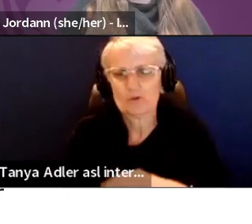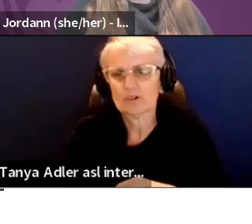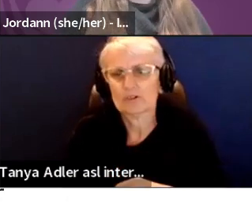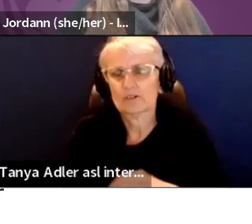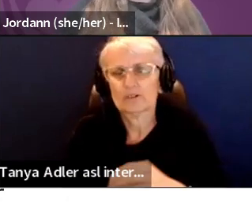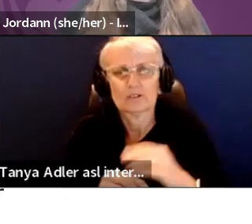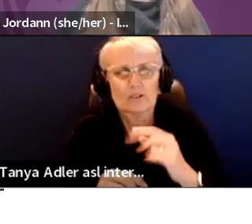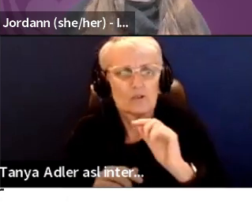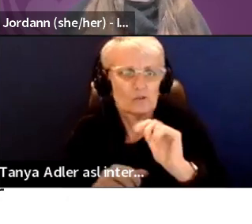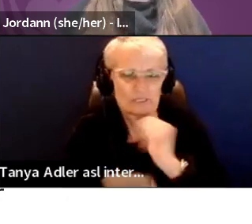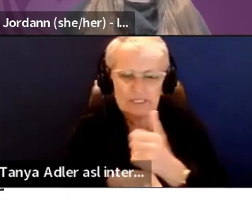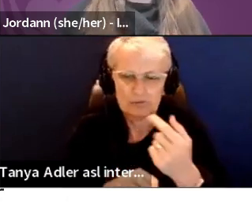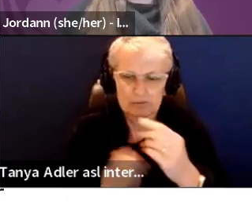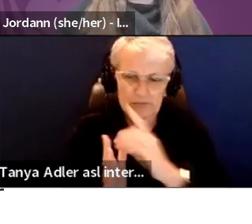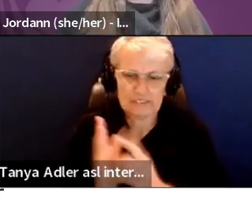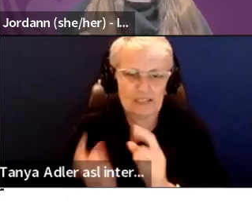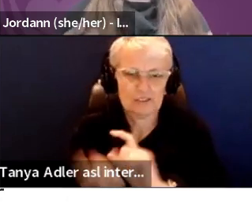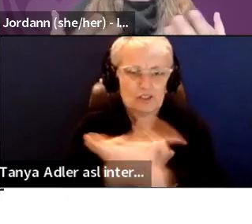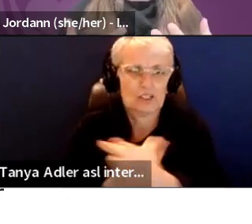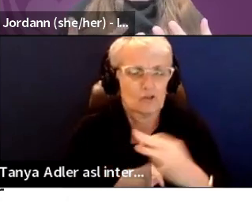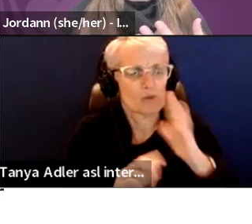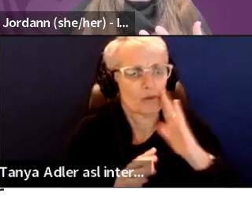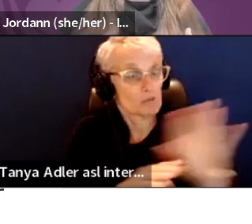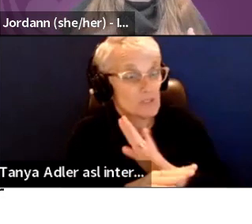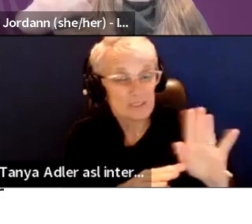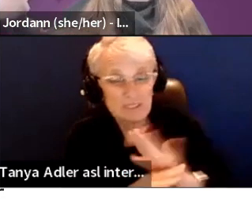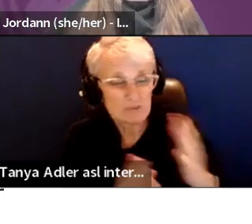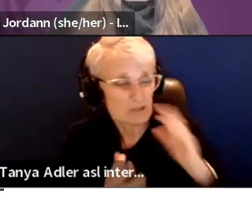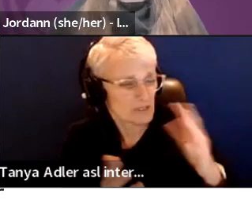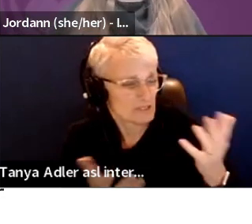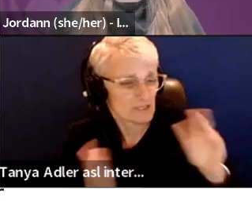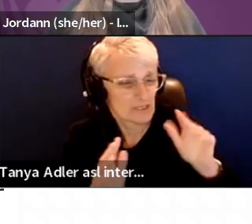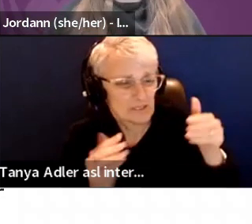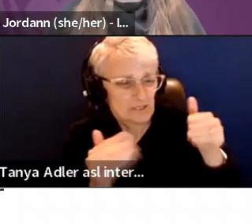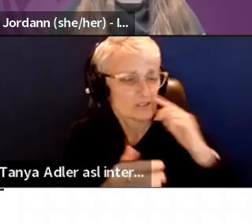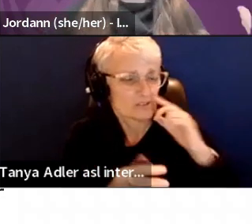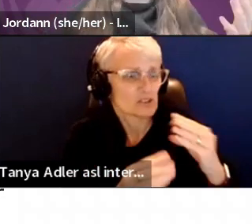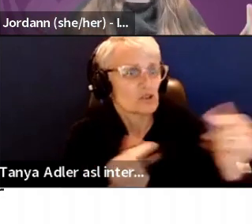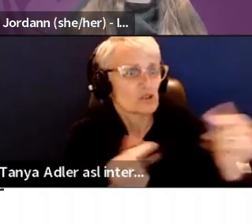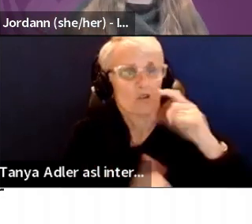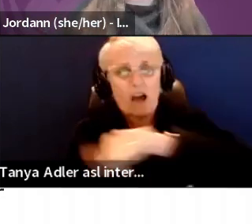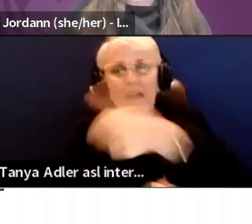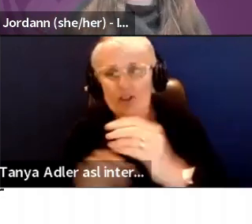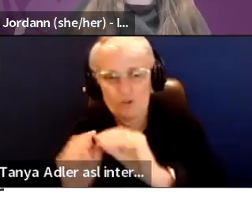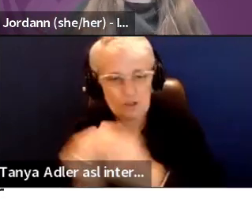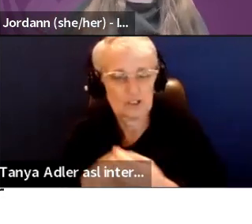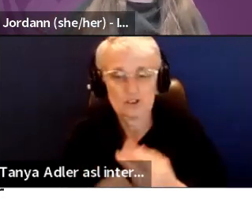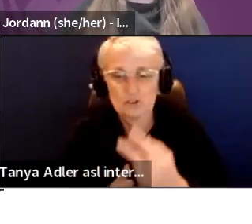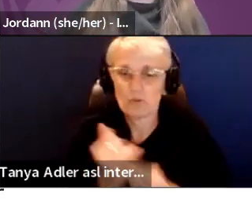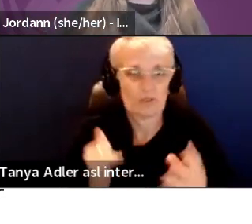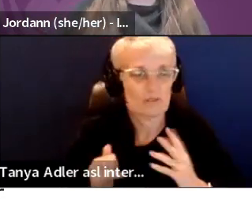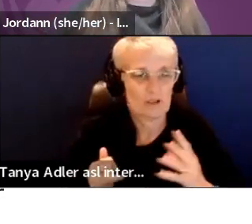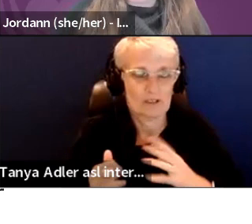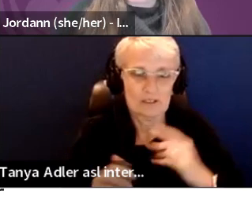within your organization, or your business could be structured to provide a solution for another organization. Both are acceptable. It just